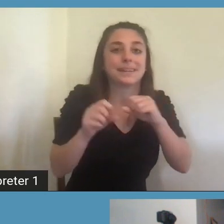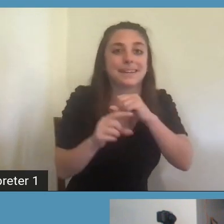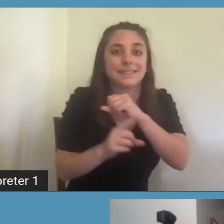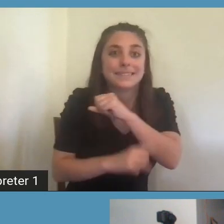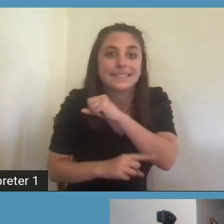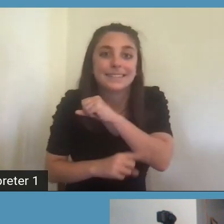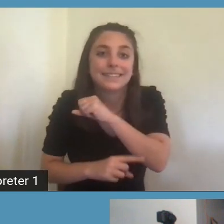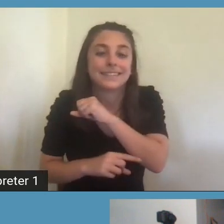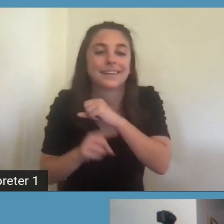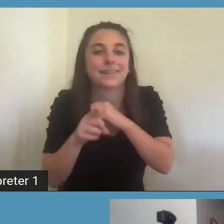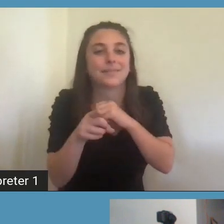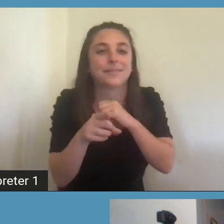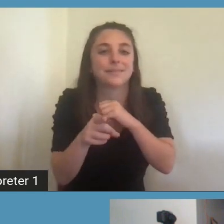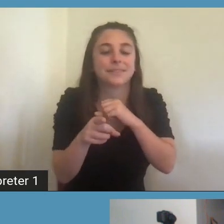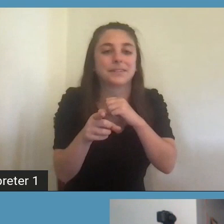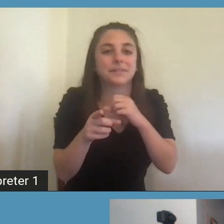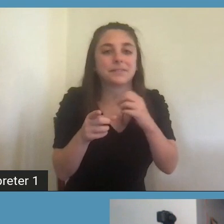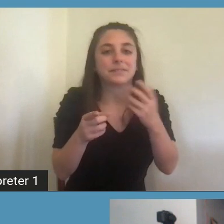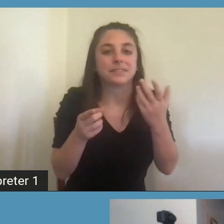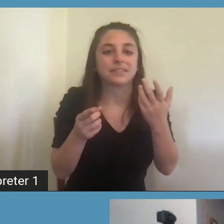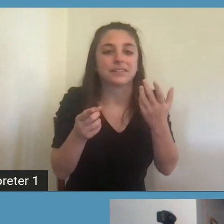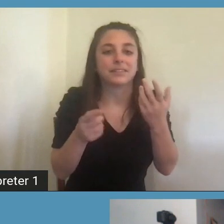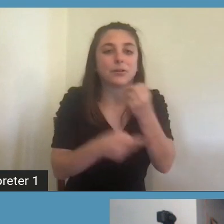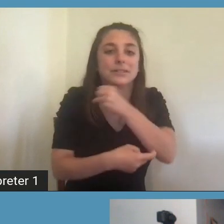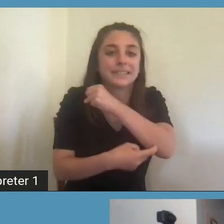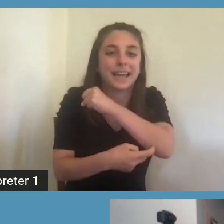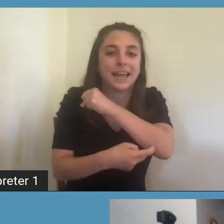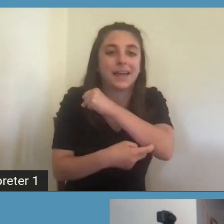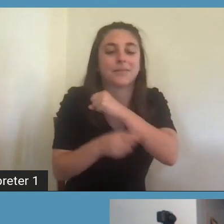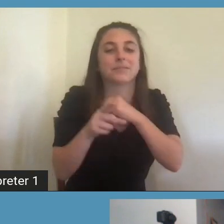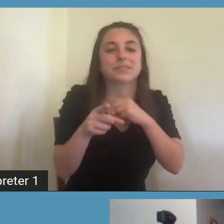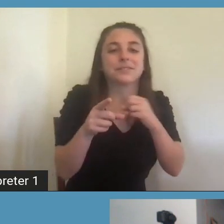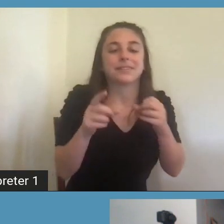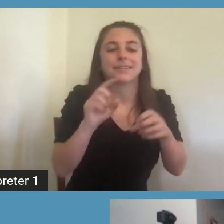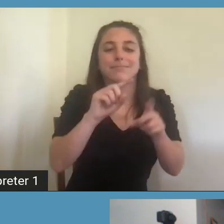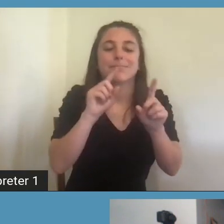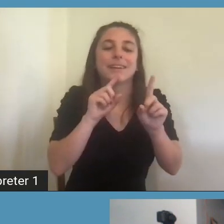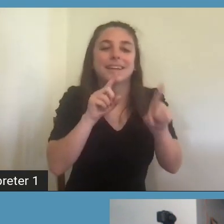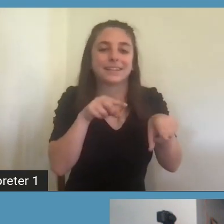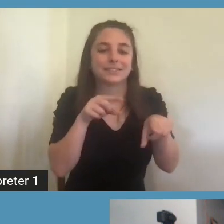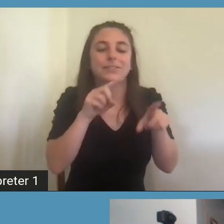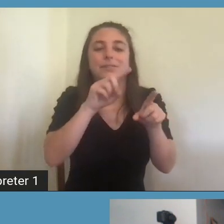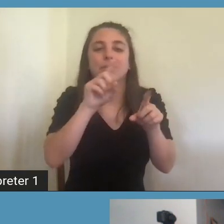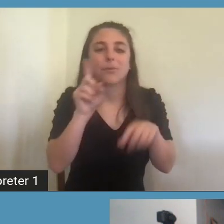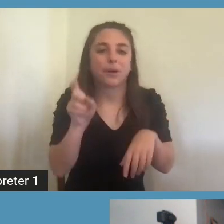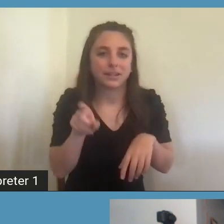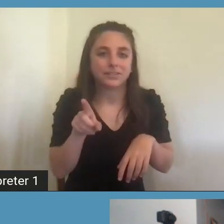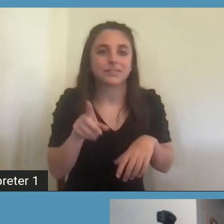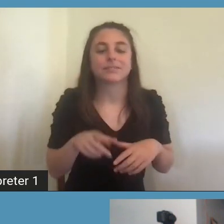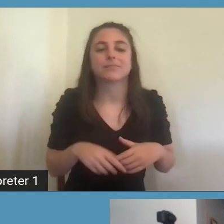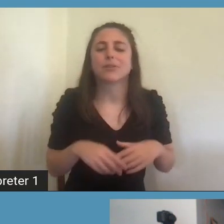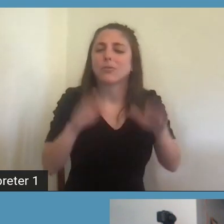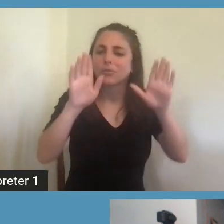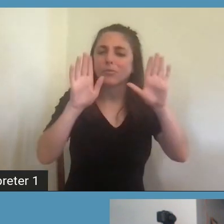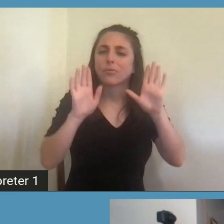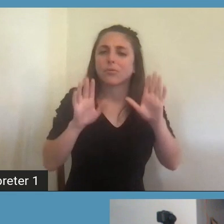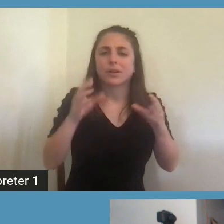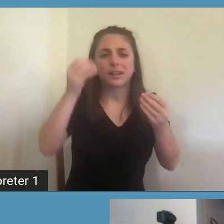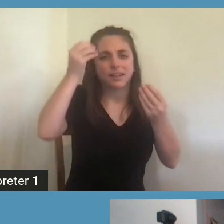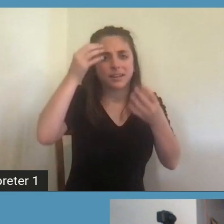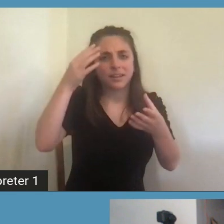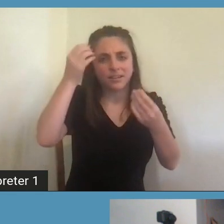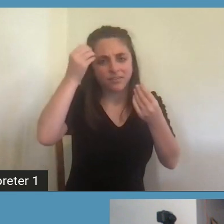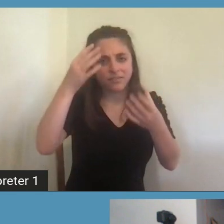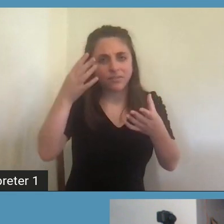thank you so much, Luke, for doing this for us. And there's a lot of really great information in today's session.